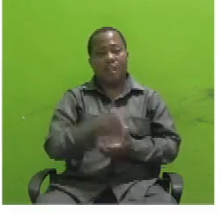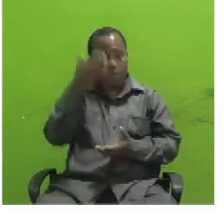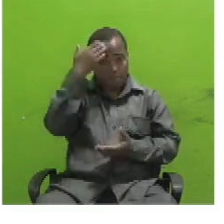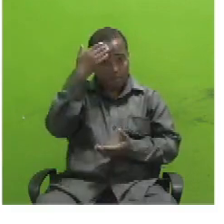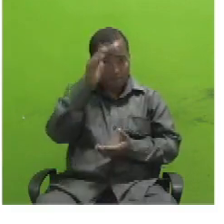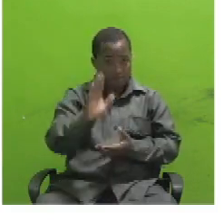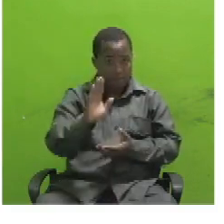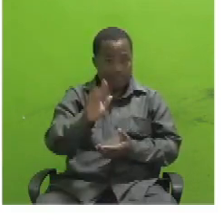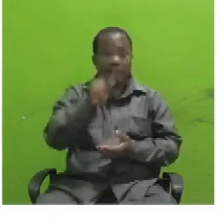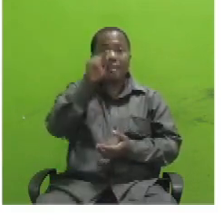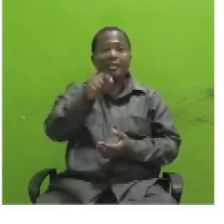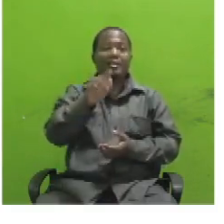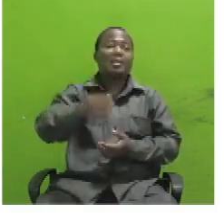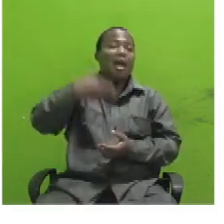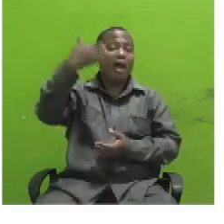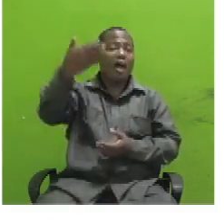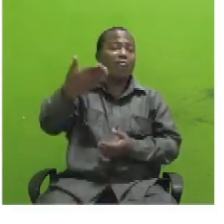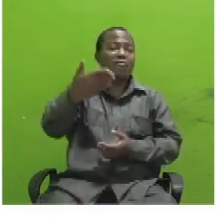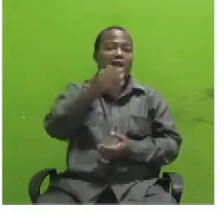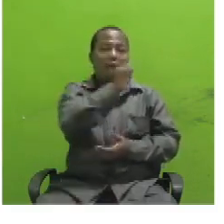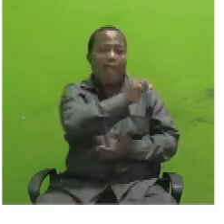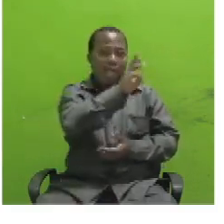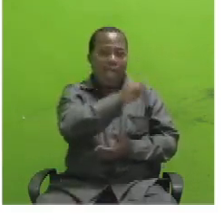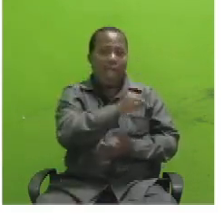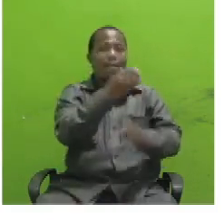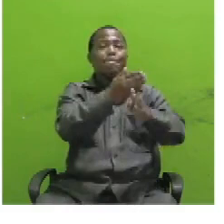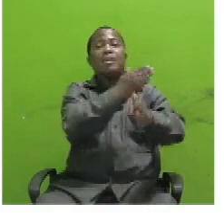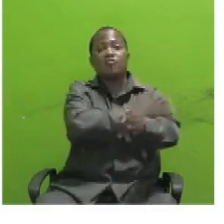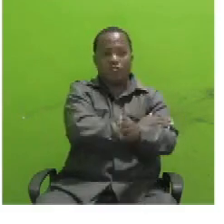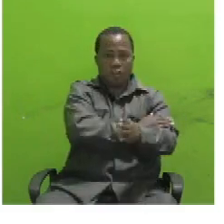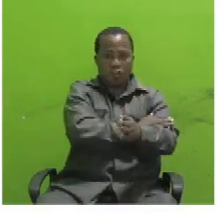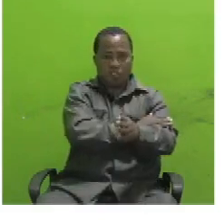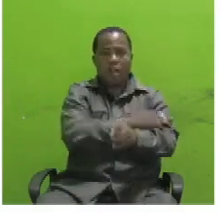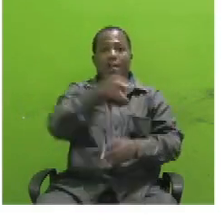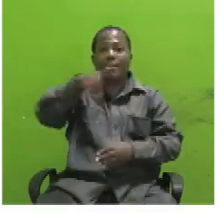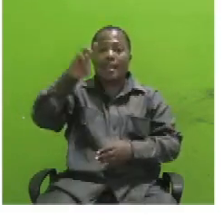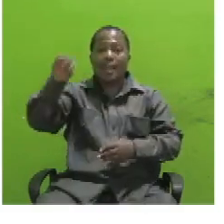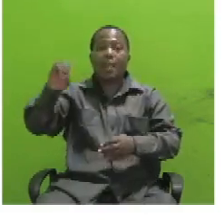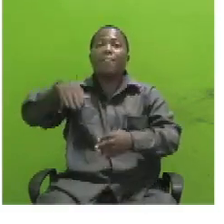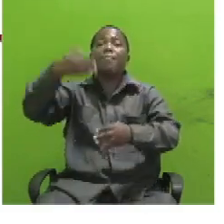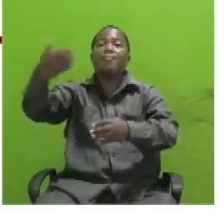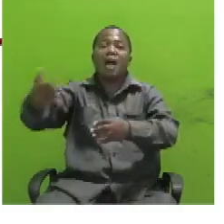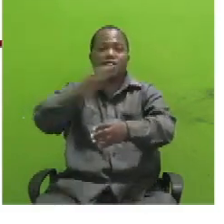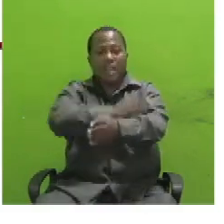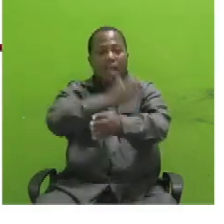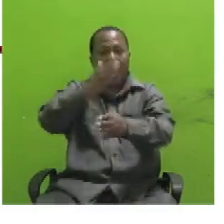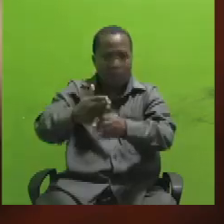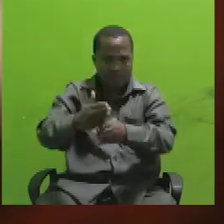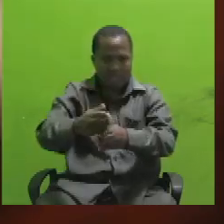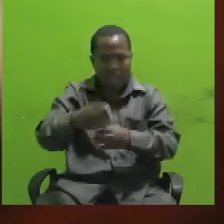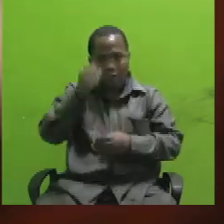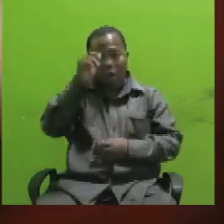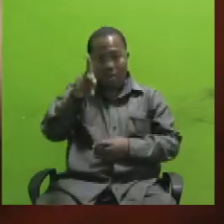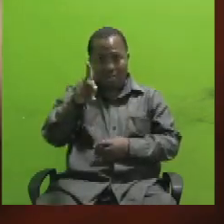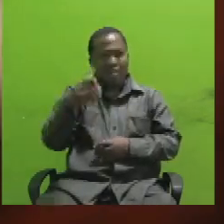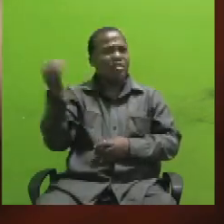together? This is afternoon. AM before, PM is after noon. Okay? Can